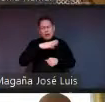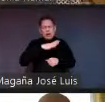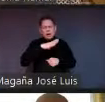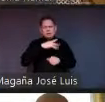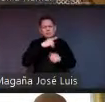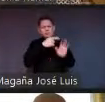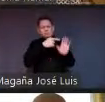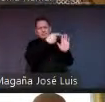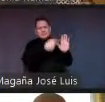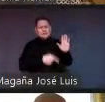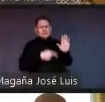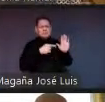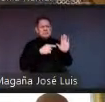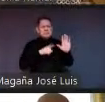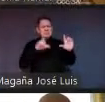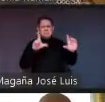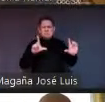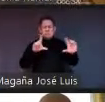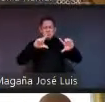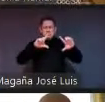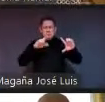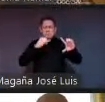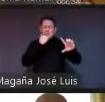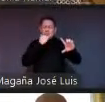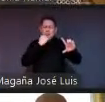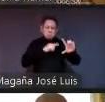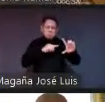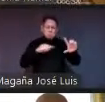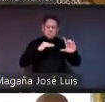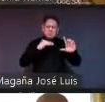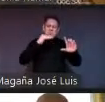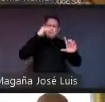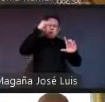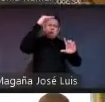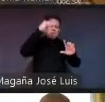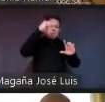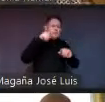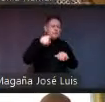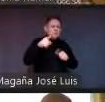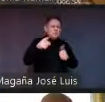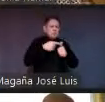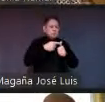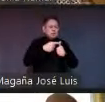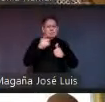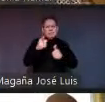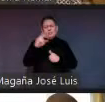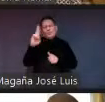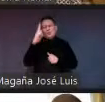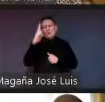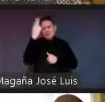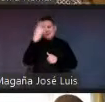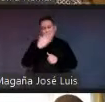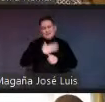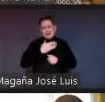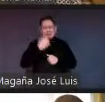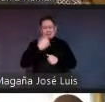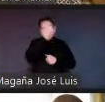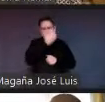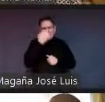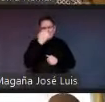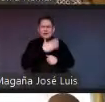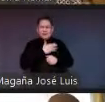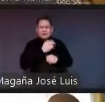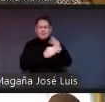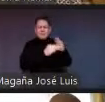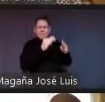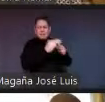useful framework to have in mind when you're thinking about evaluating your own curricula. And I think far